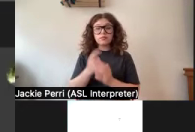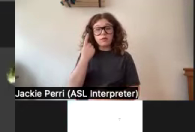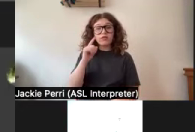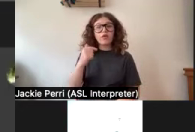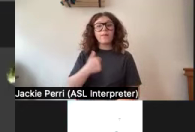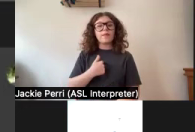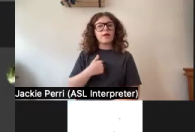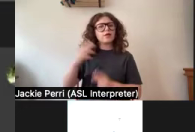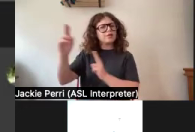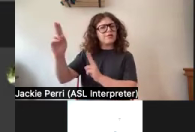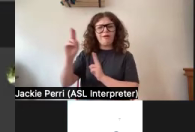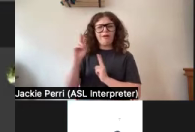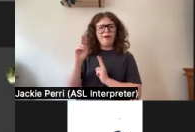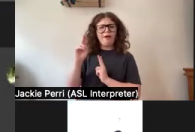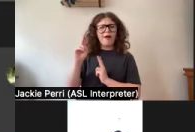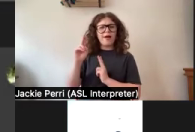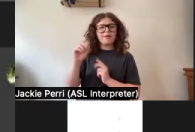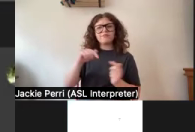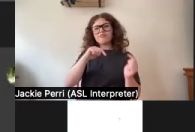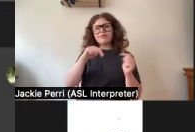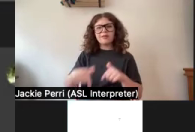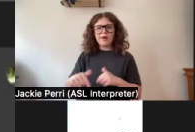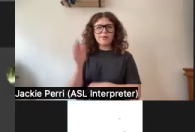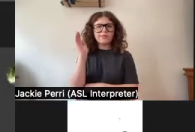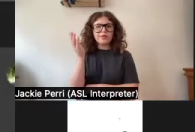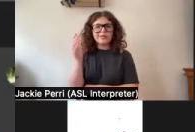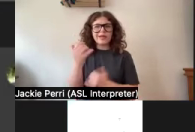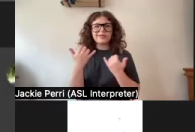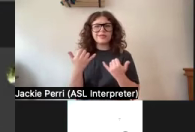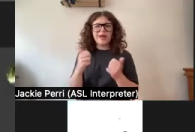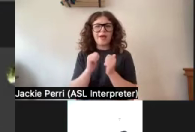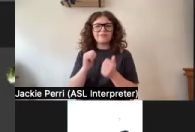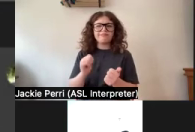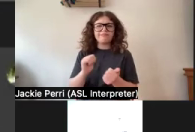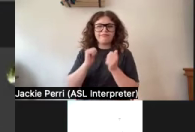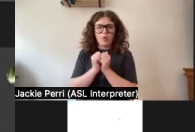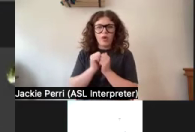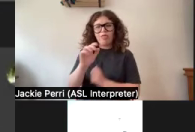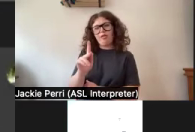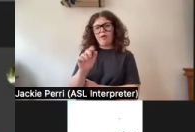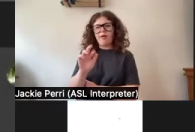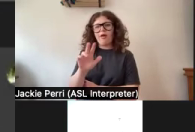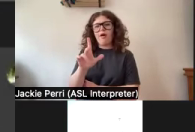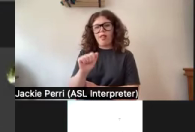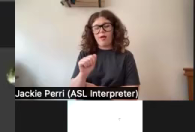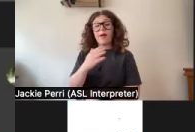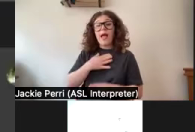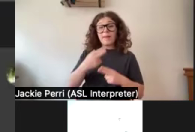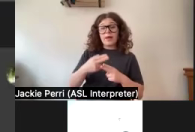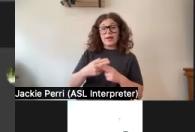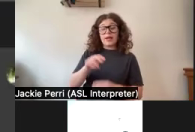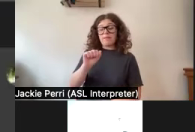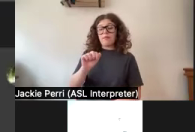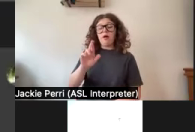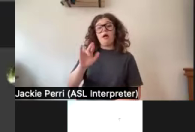great estar honor presentando today to juntamente con be Carla. presenting together with Mi Carla. nombre es Auri My name is Aguilar, Audi soy una miembro de Aguilar, Sanando